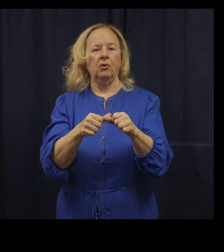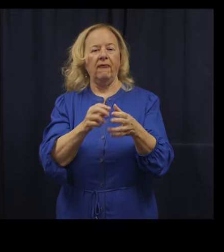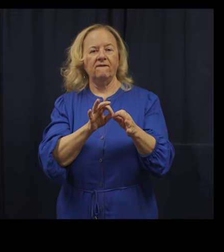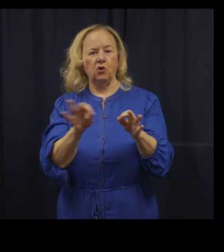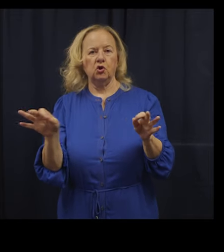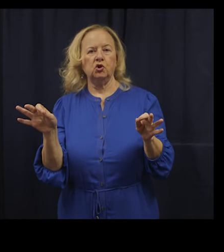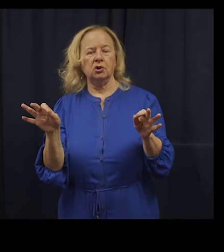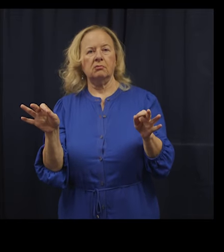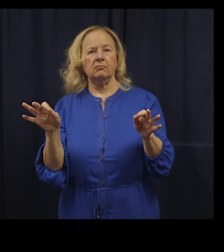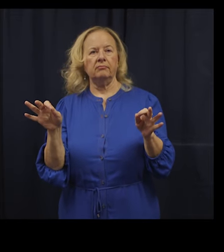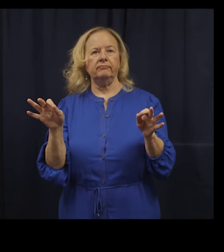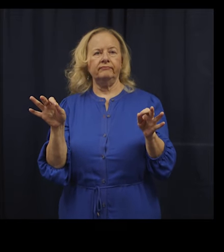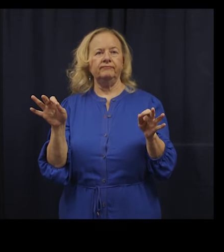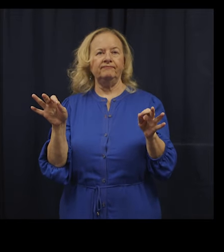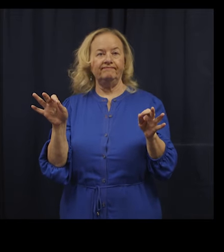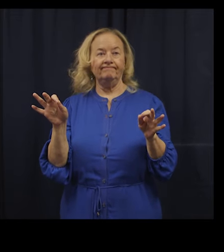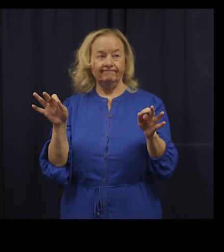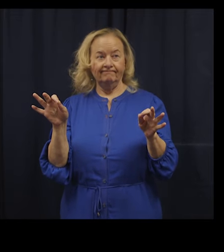verse.